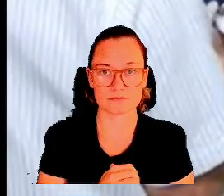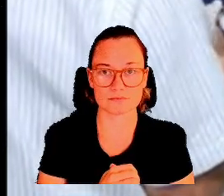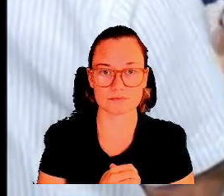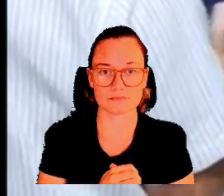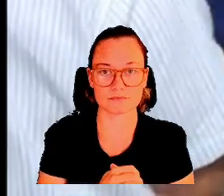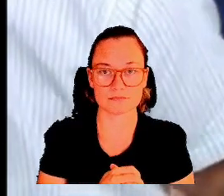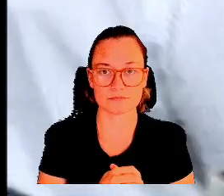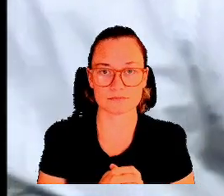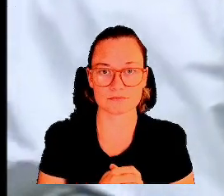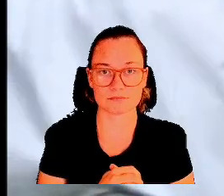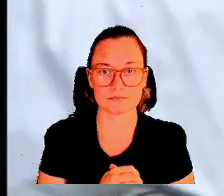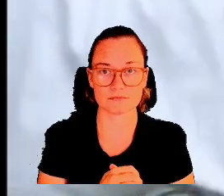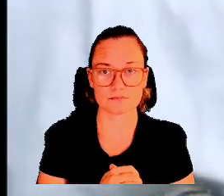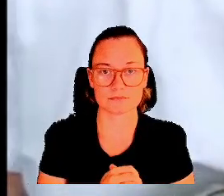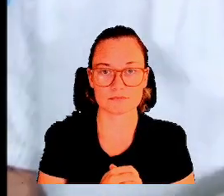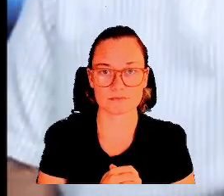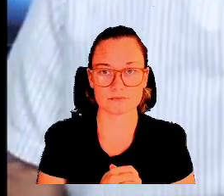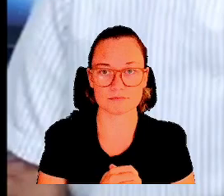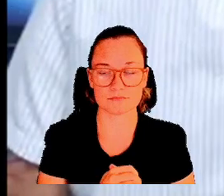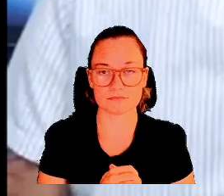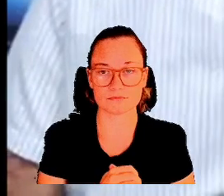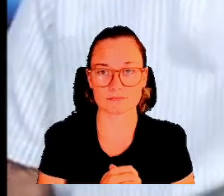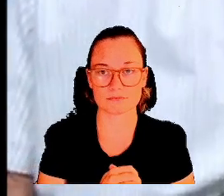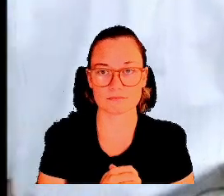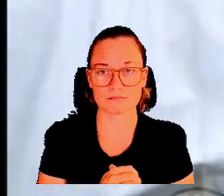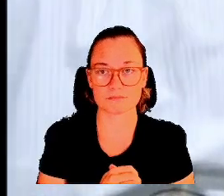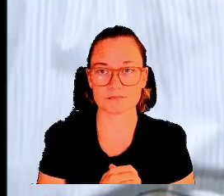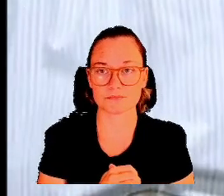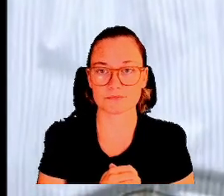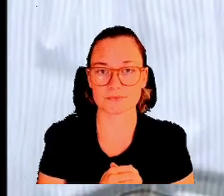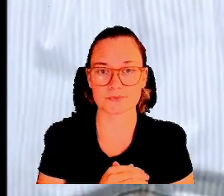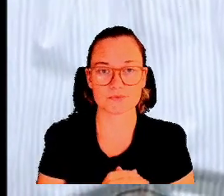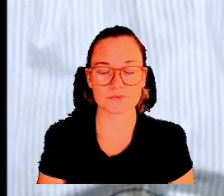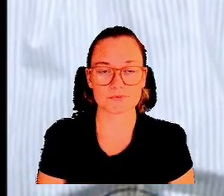and then 4,